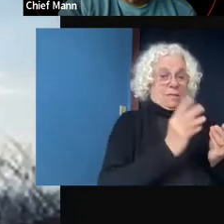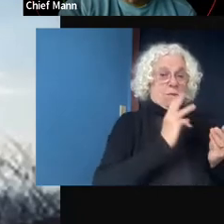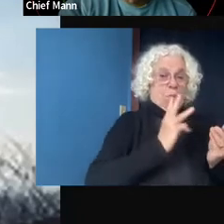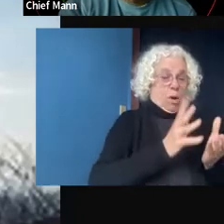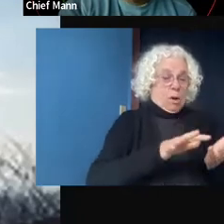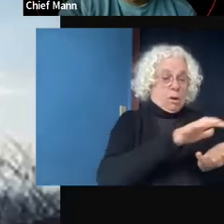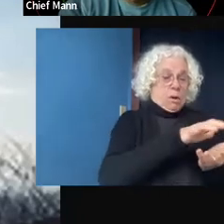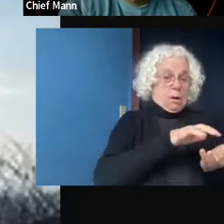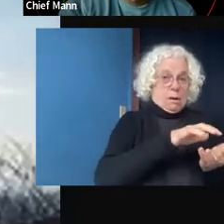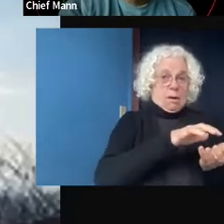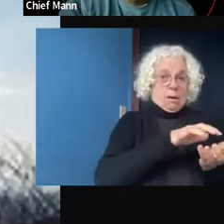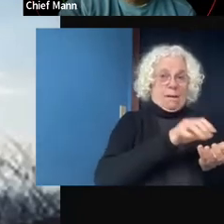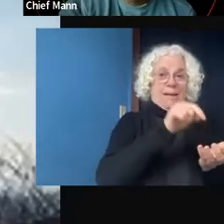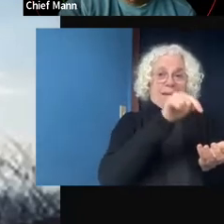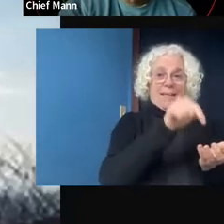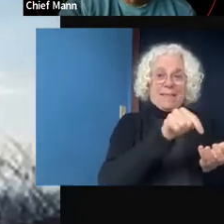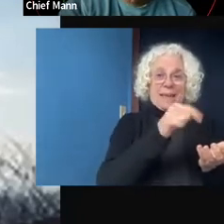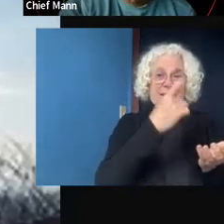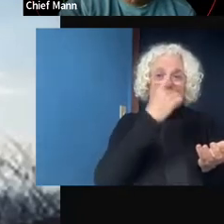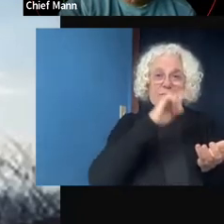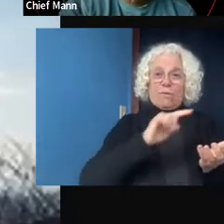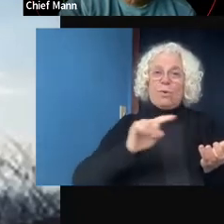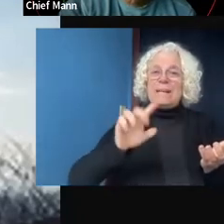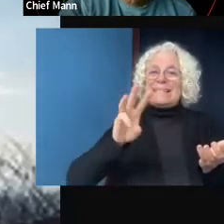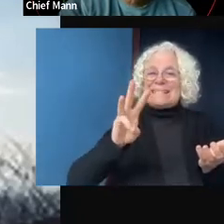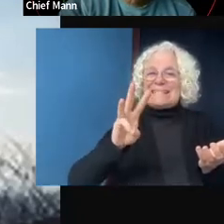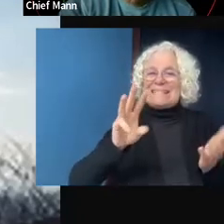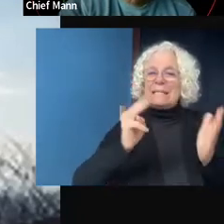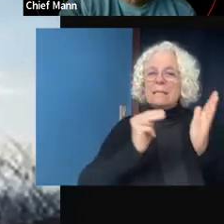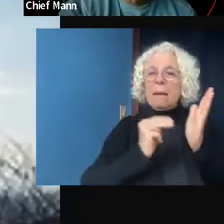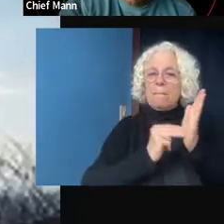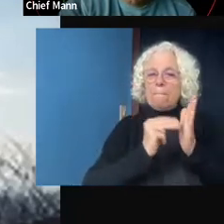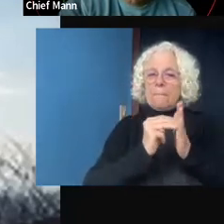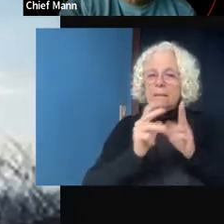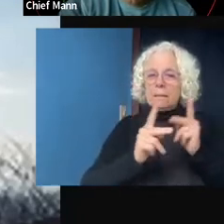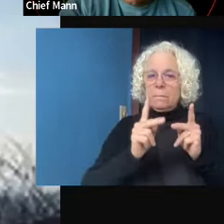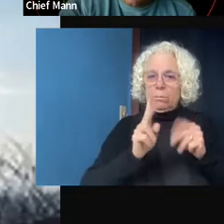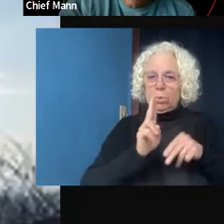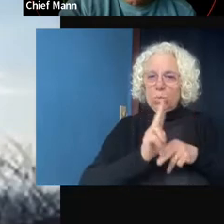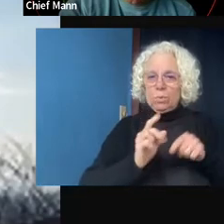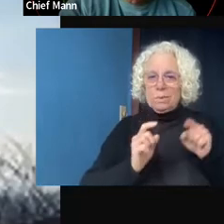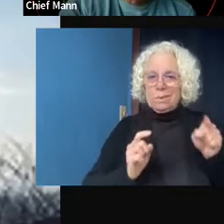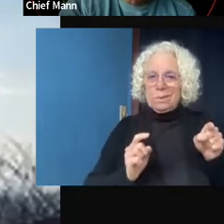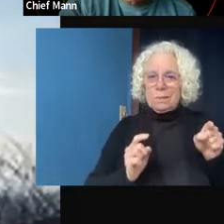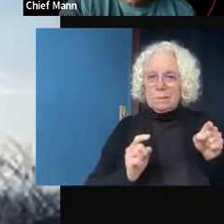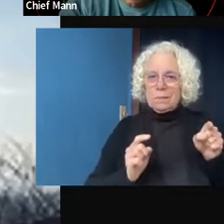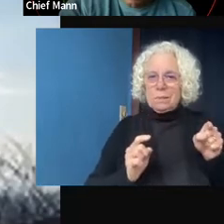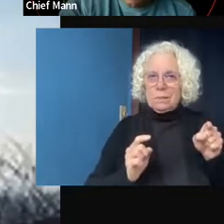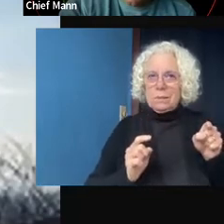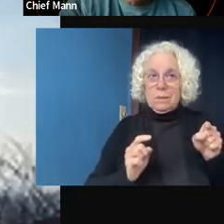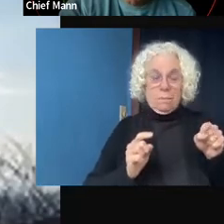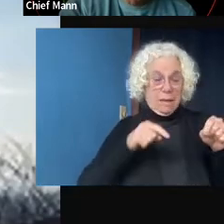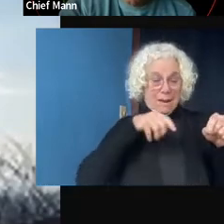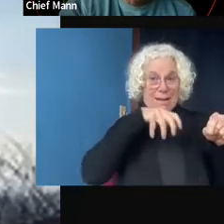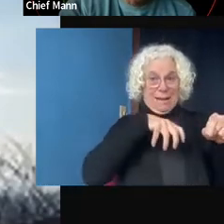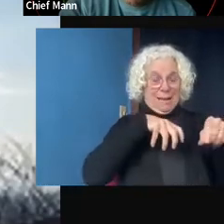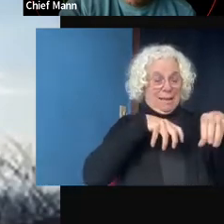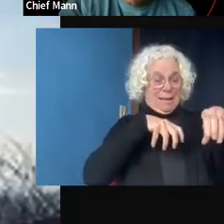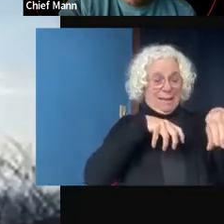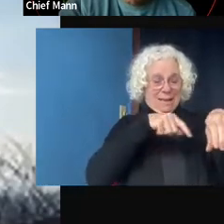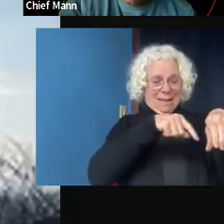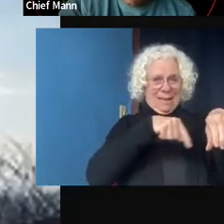people every single day. It's less than a mile from this Superfund